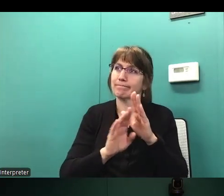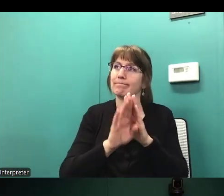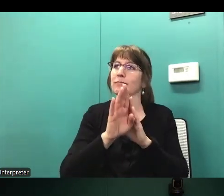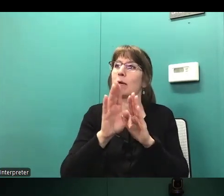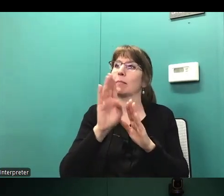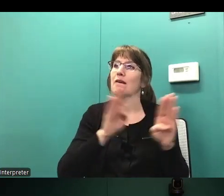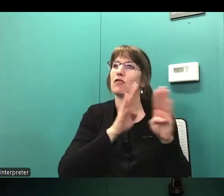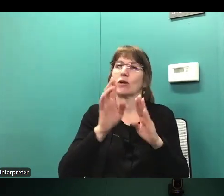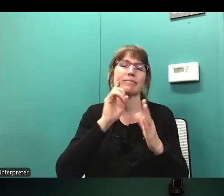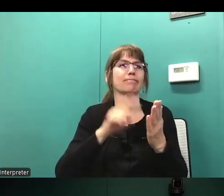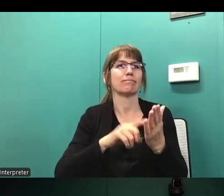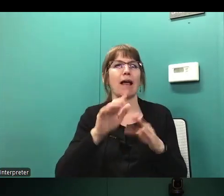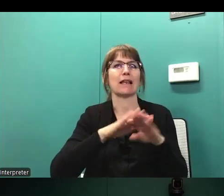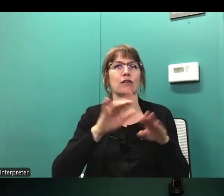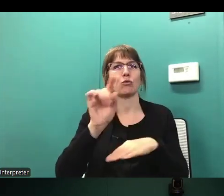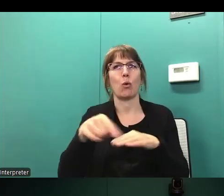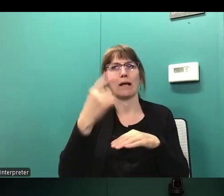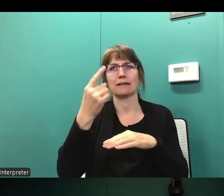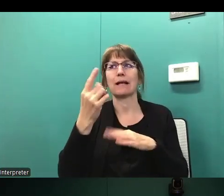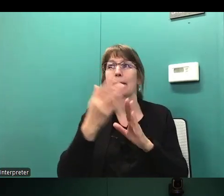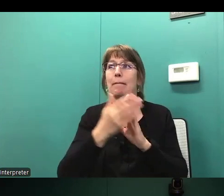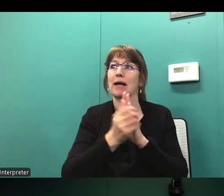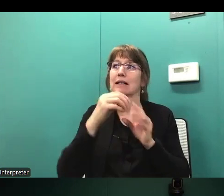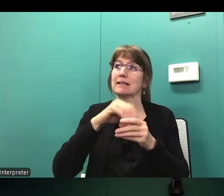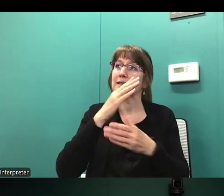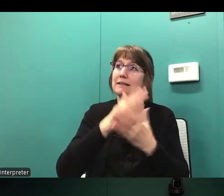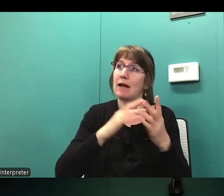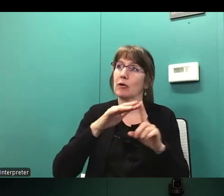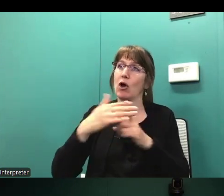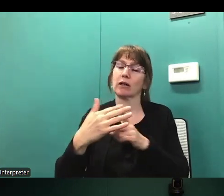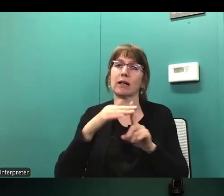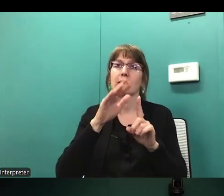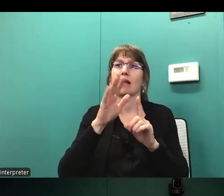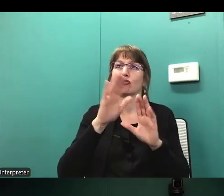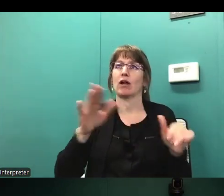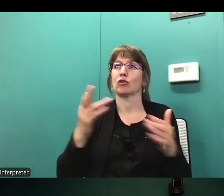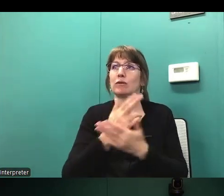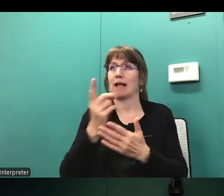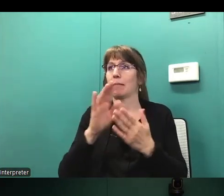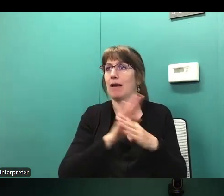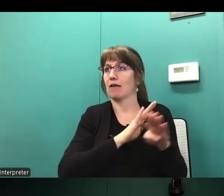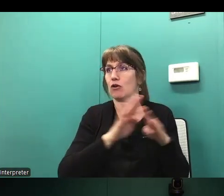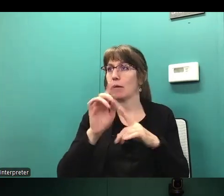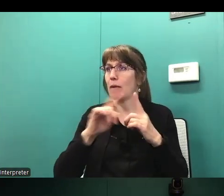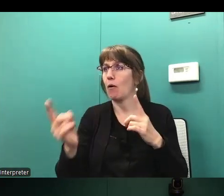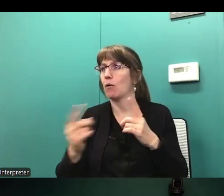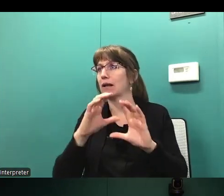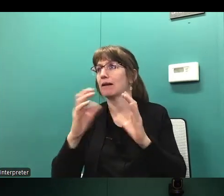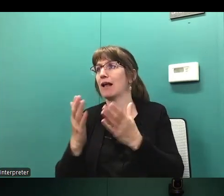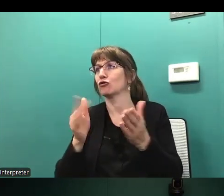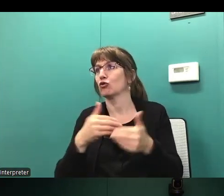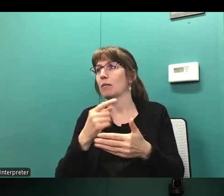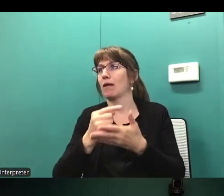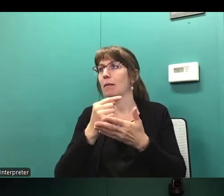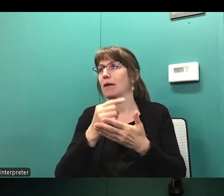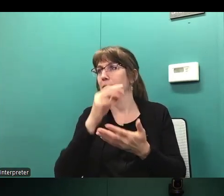least once. The mastered in some context, child uses the behavior accurately, but perhaps only in class or therapy. So like it